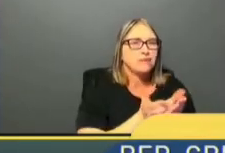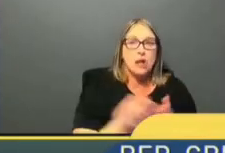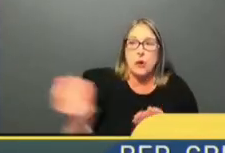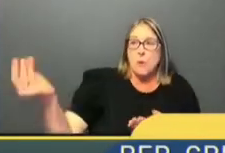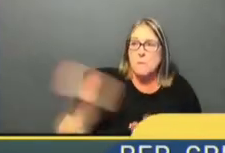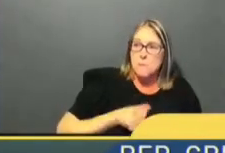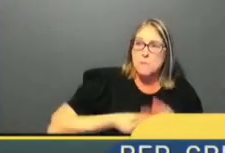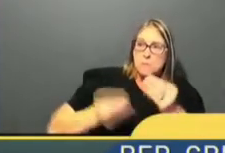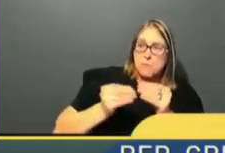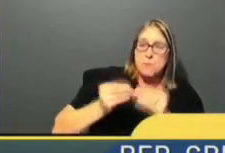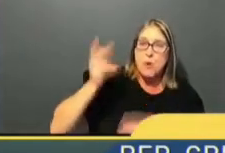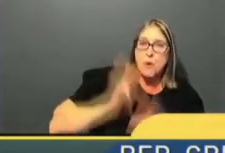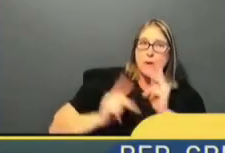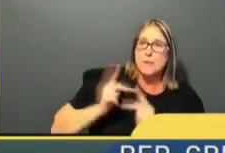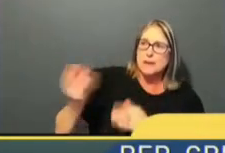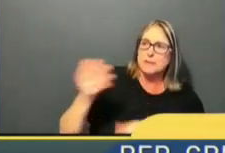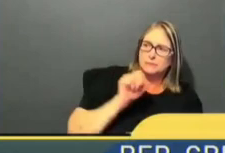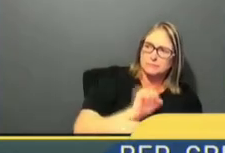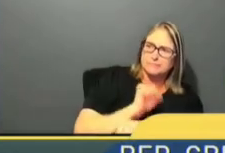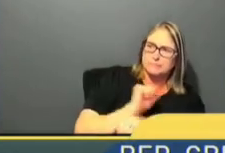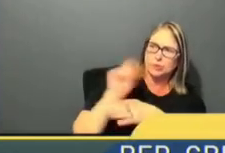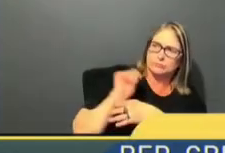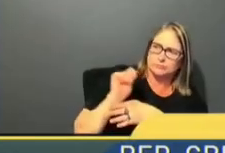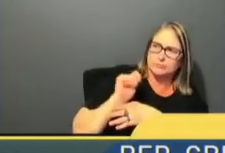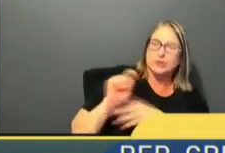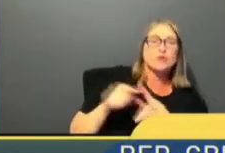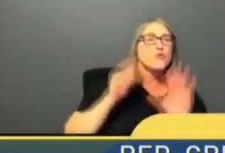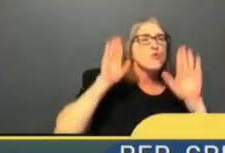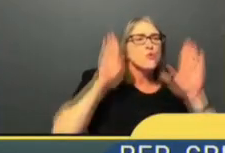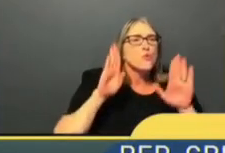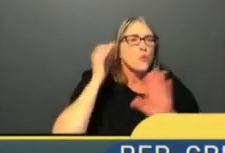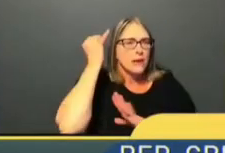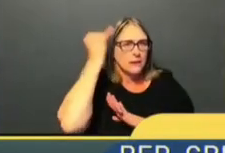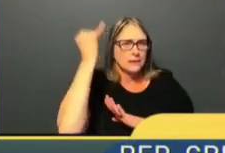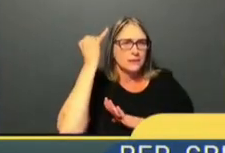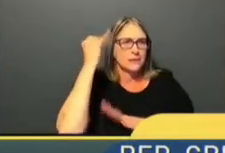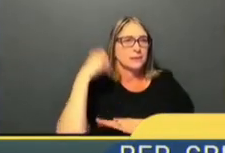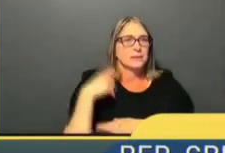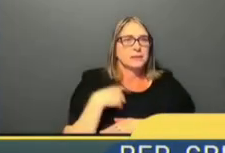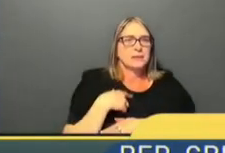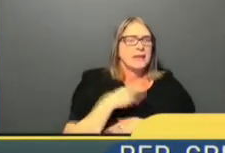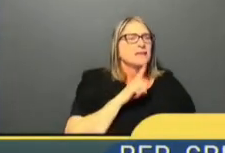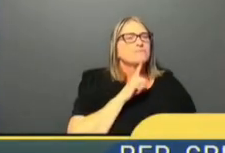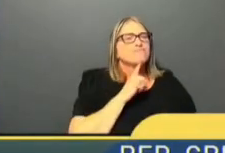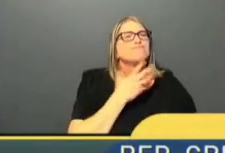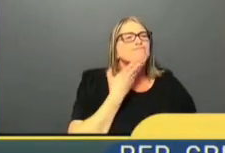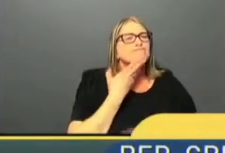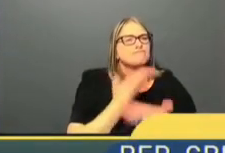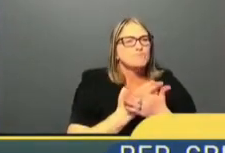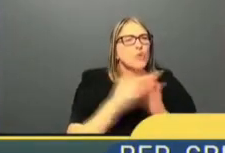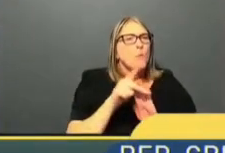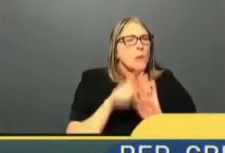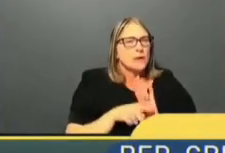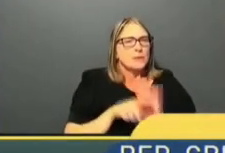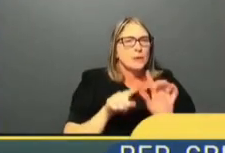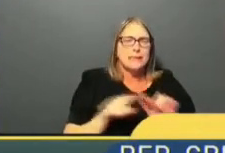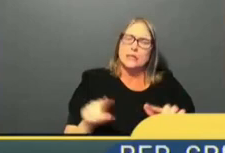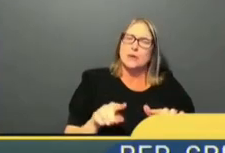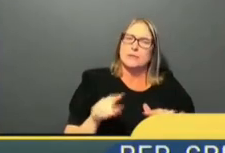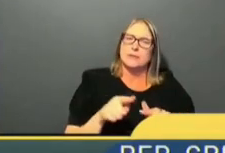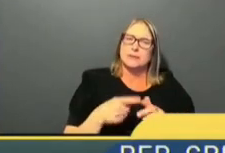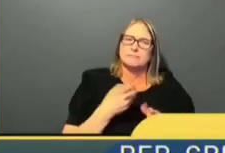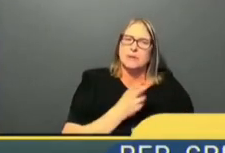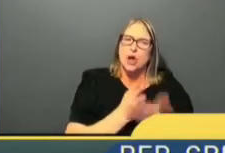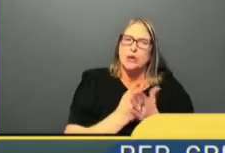workforce. A lot of those are great ideas. They're sound policy that I support, that I encourage. At the same time, we need to take an honest look about how we